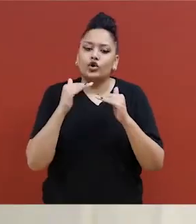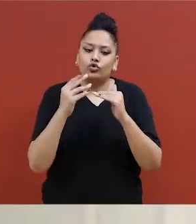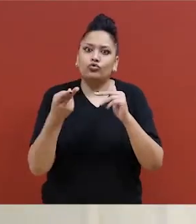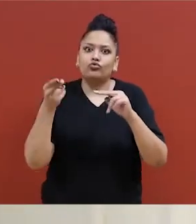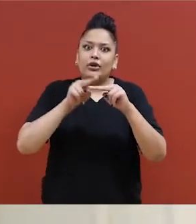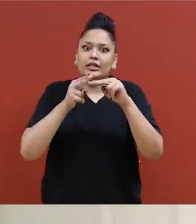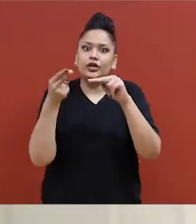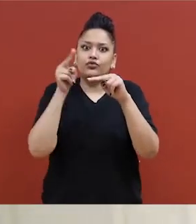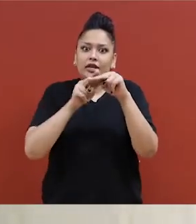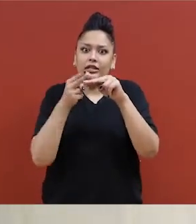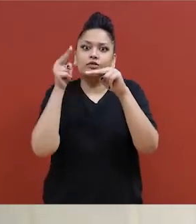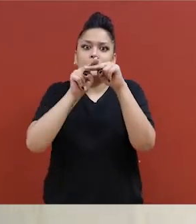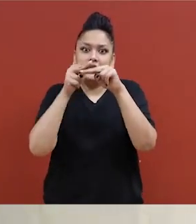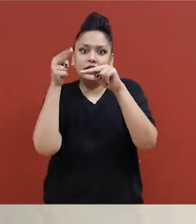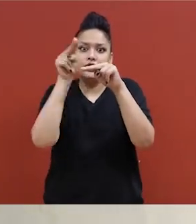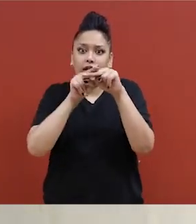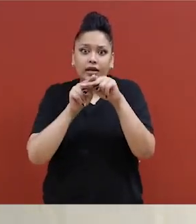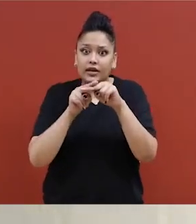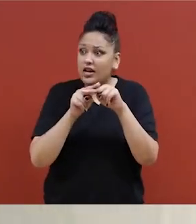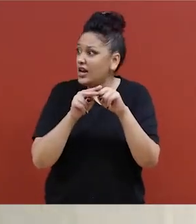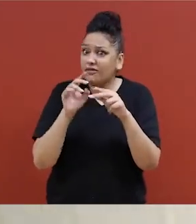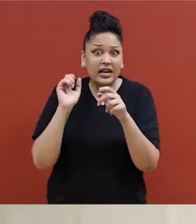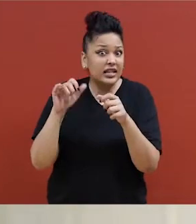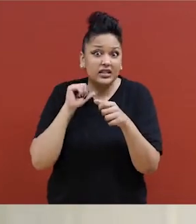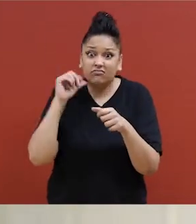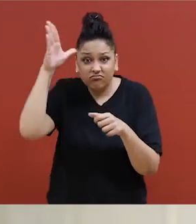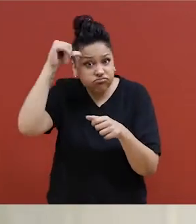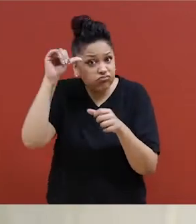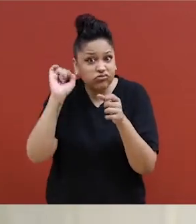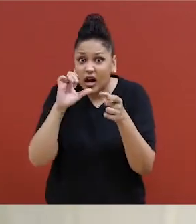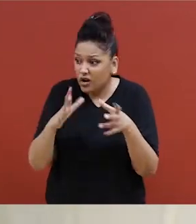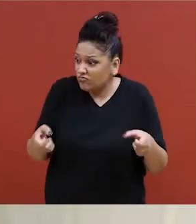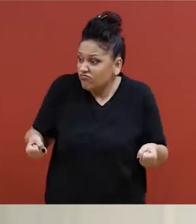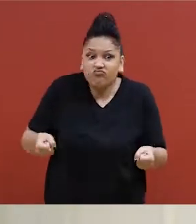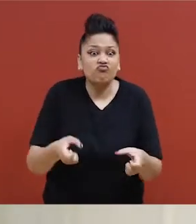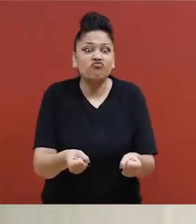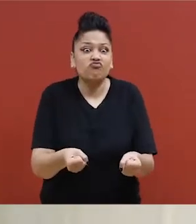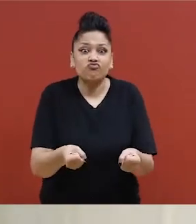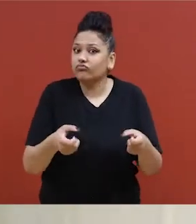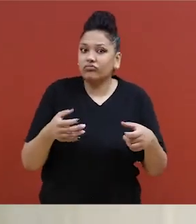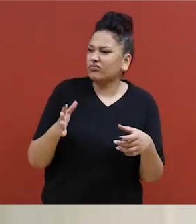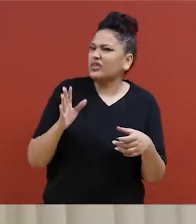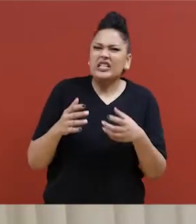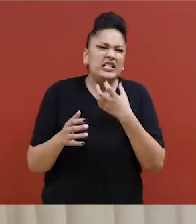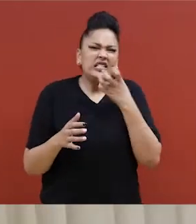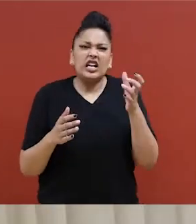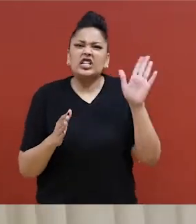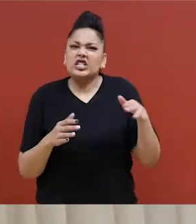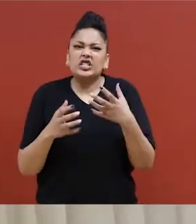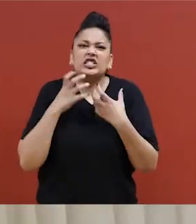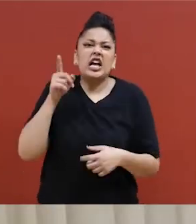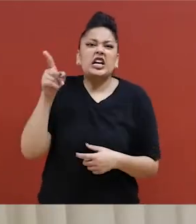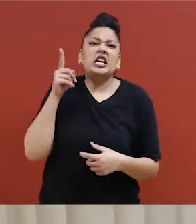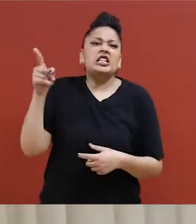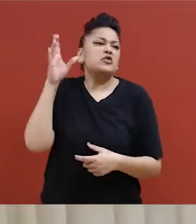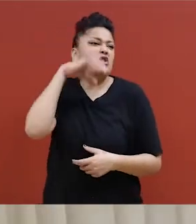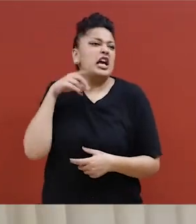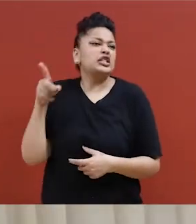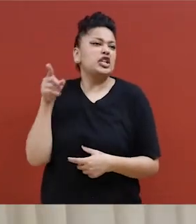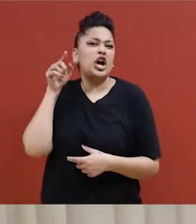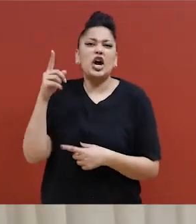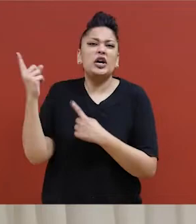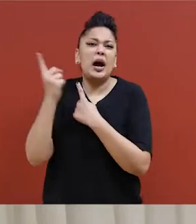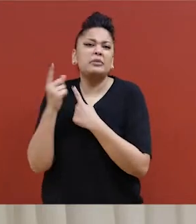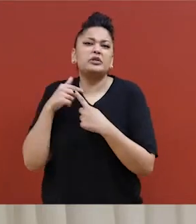go! Or if they're not letting go, I might be, you in the red jacket, I'm being attacked by a